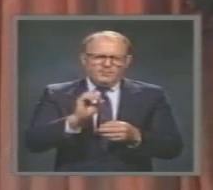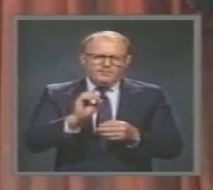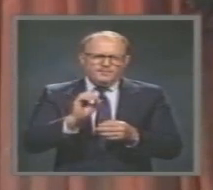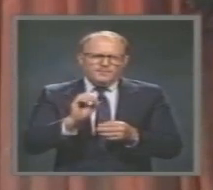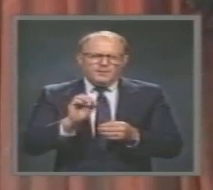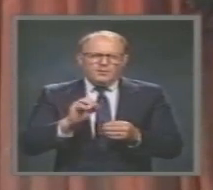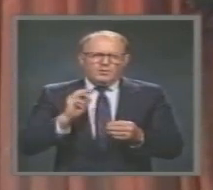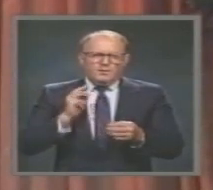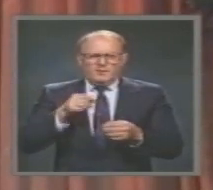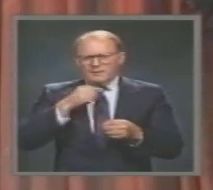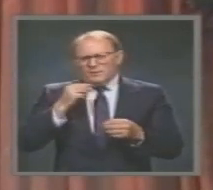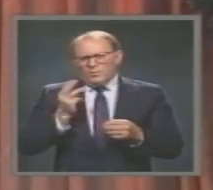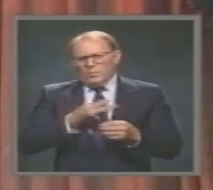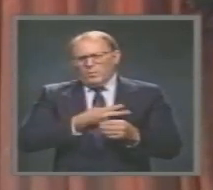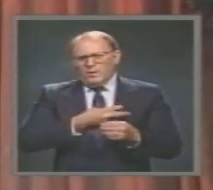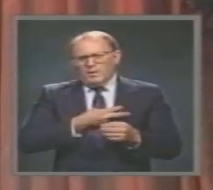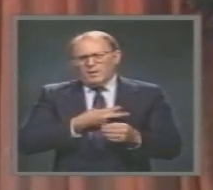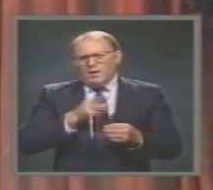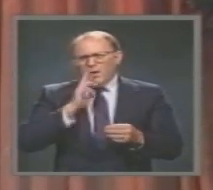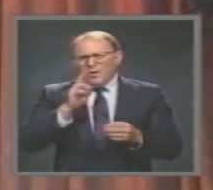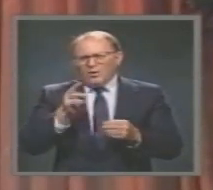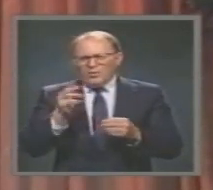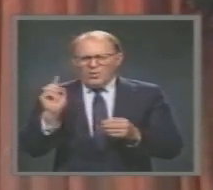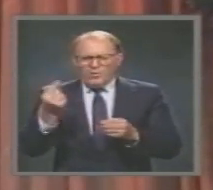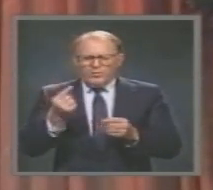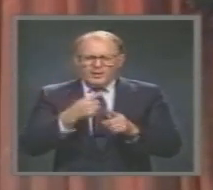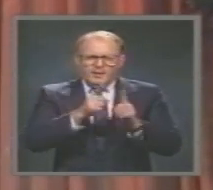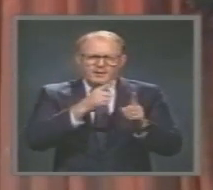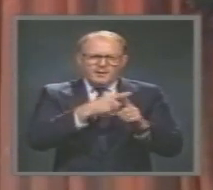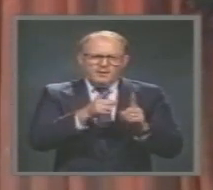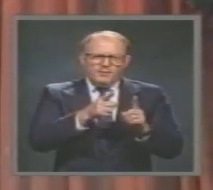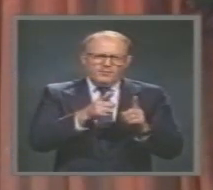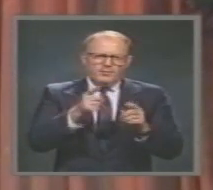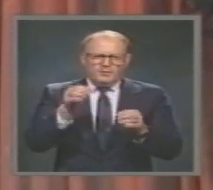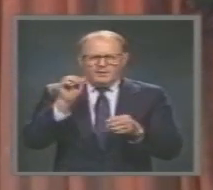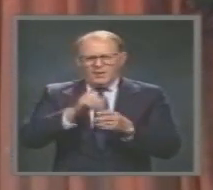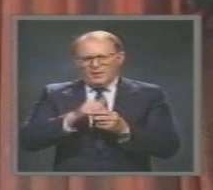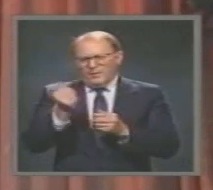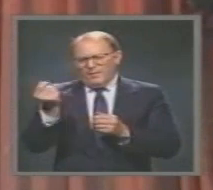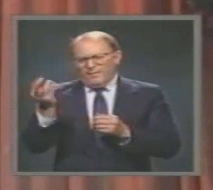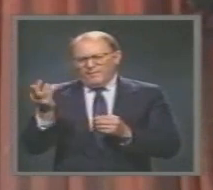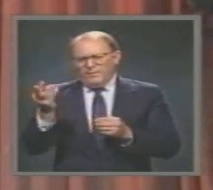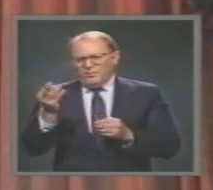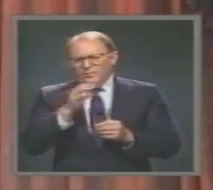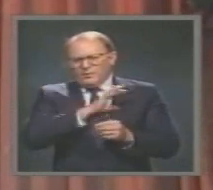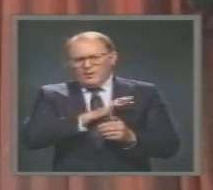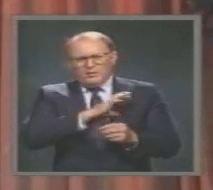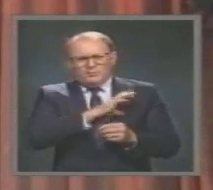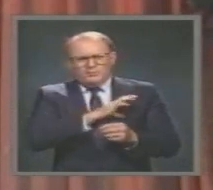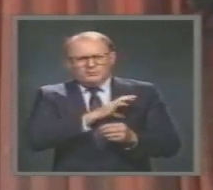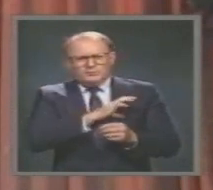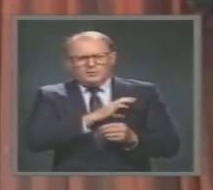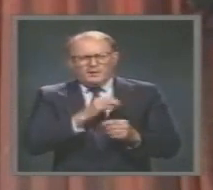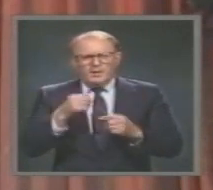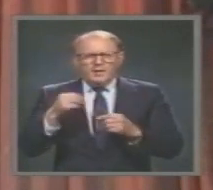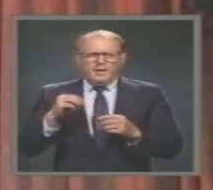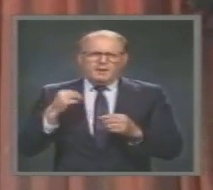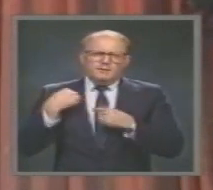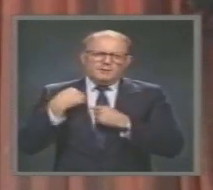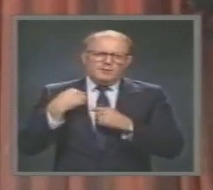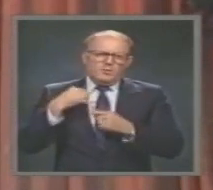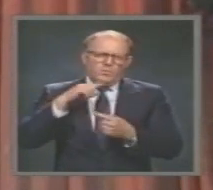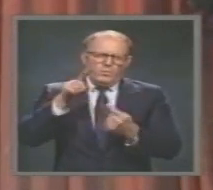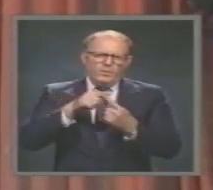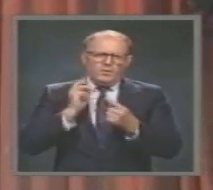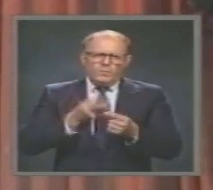We're different only in some physical qualities from those that you see in the zoo. And I'm just as convinced that until we discover who we